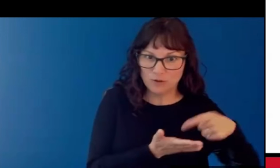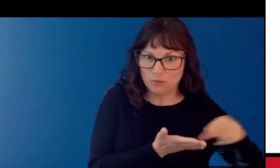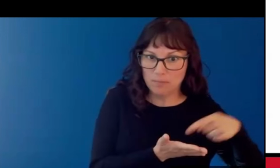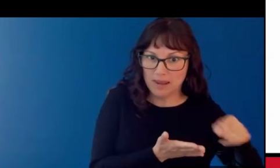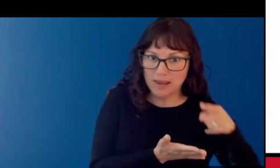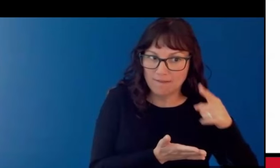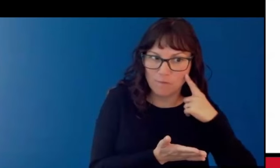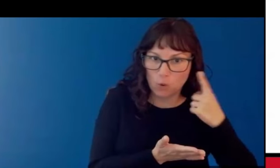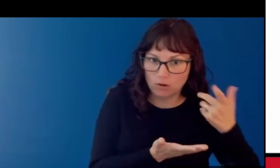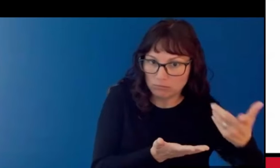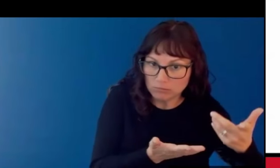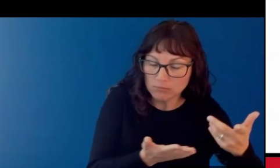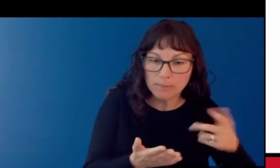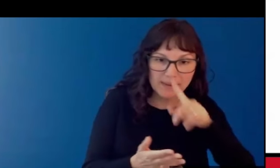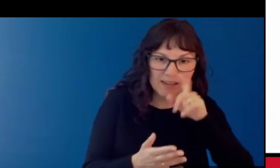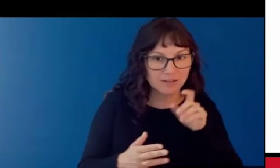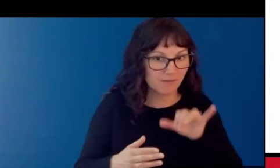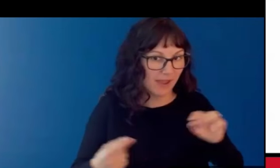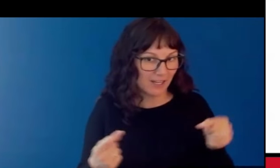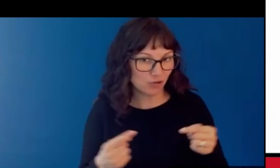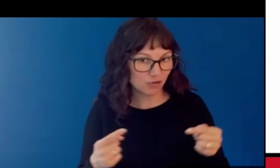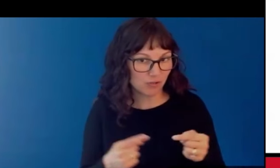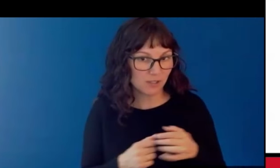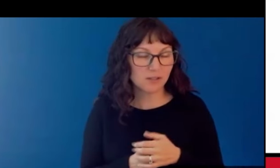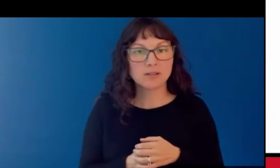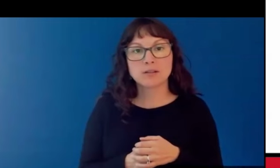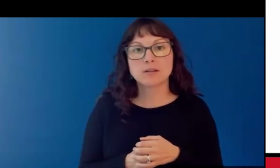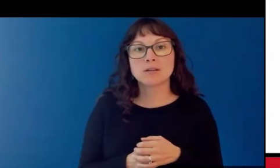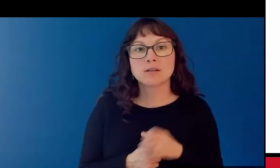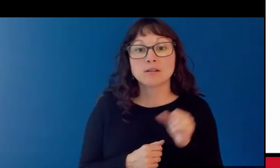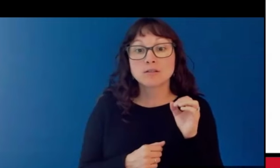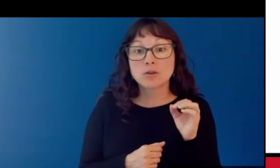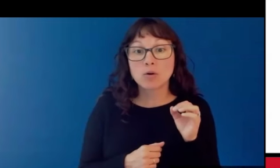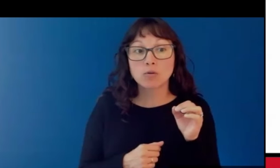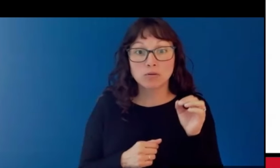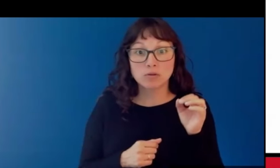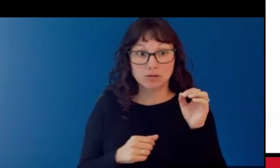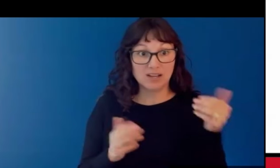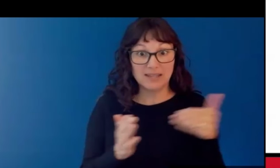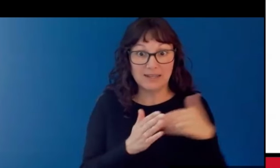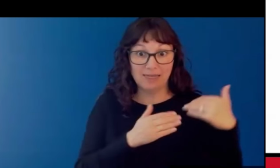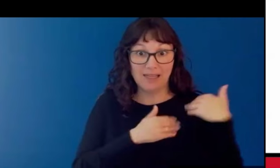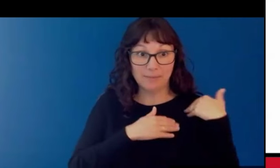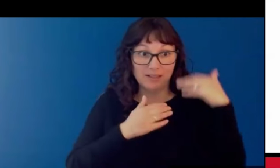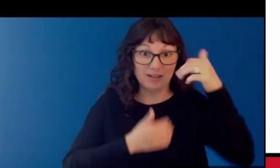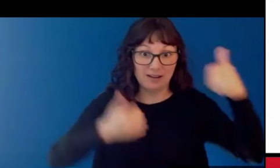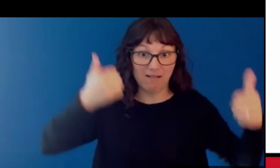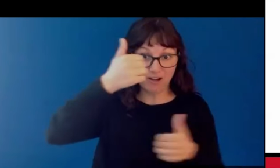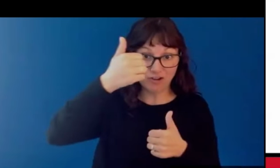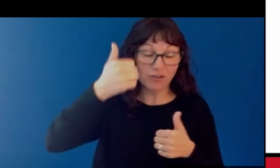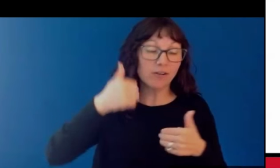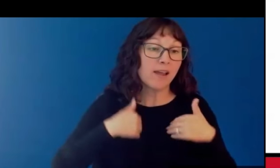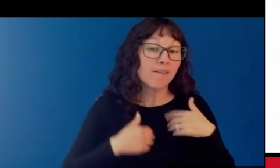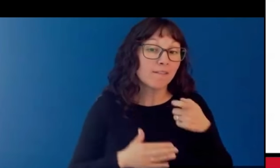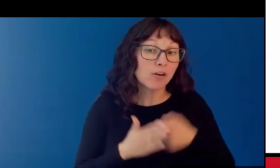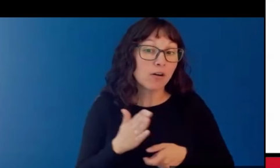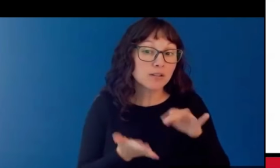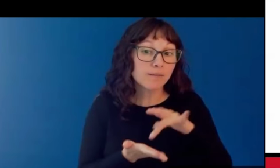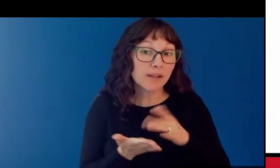the injury. So under that umbrella, we have cost of medical services,